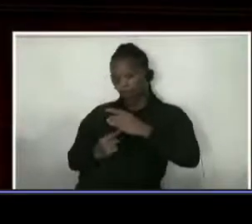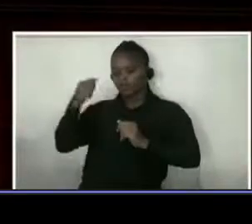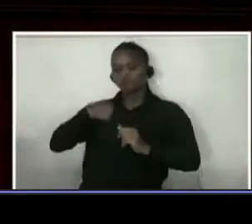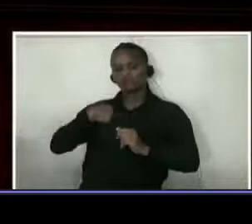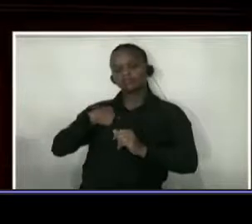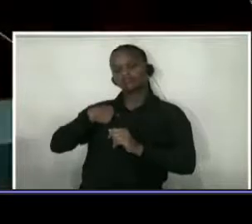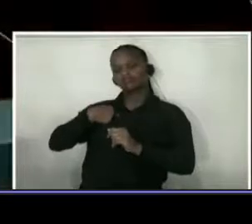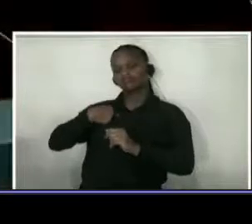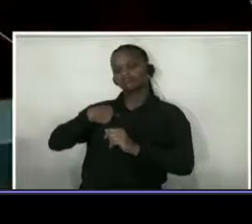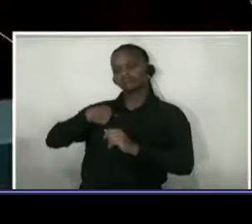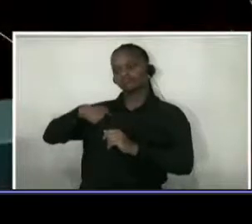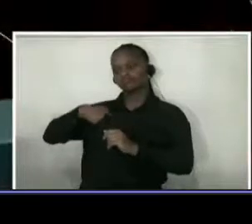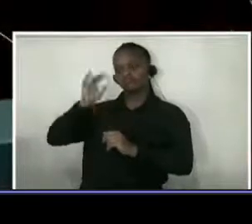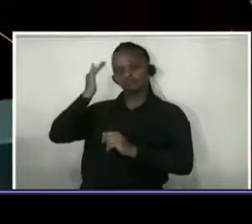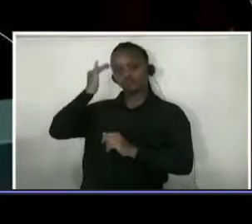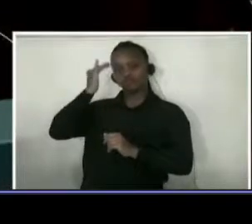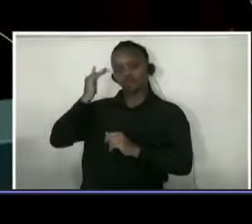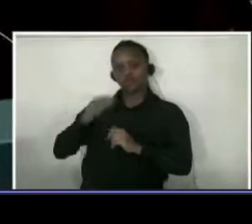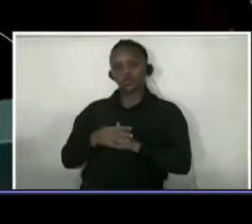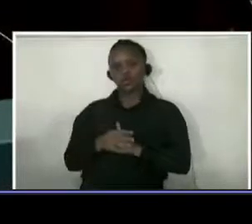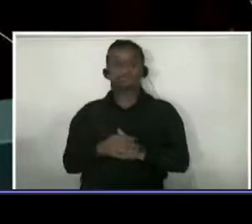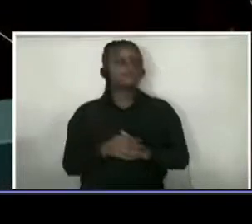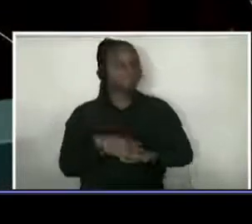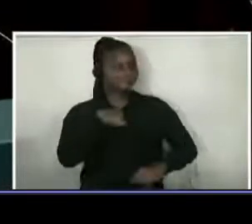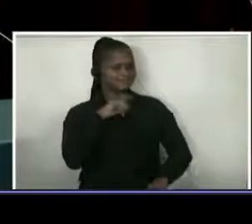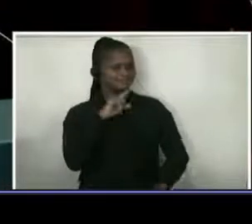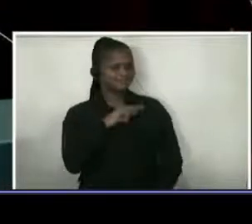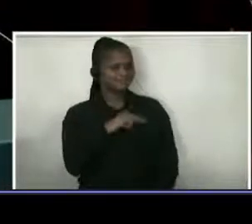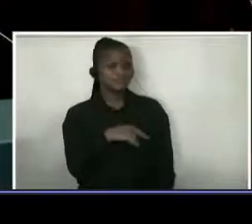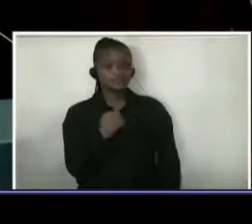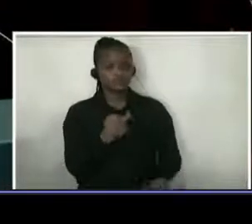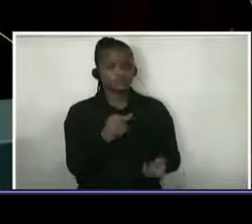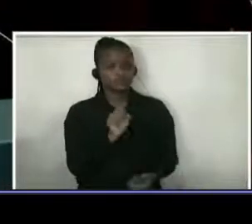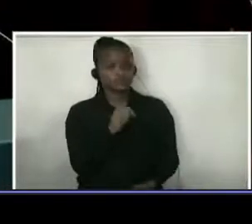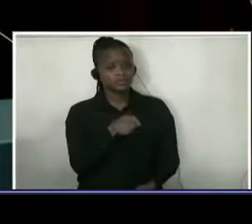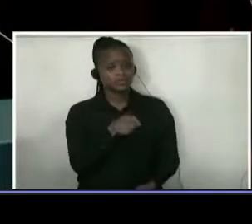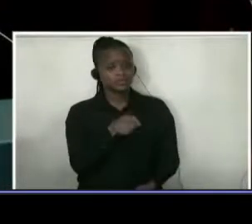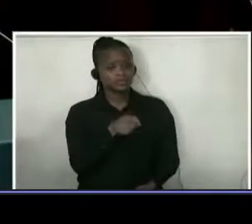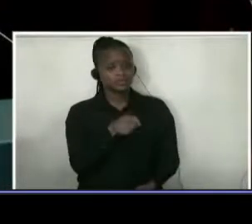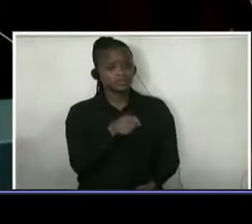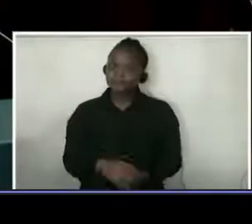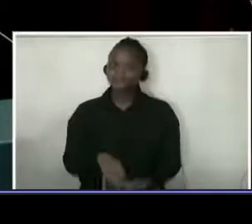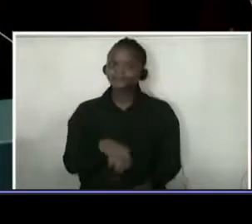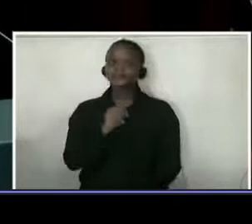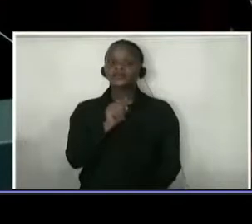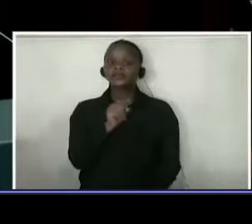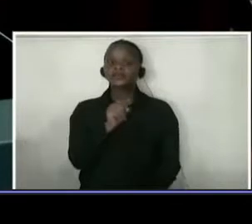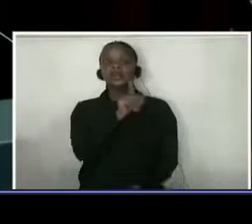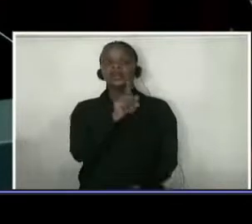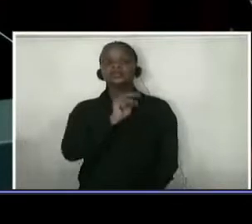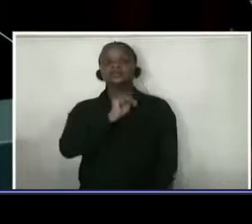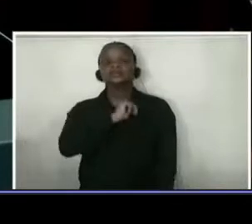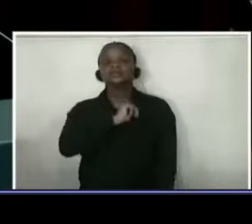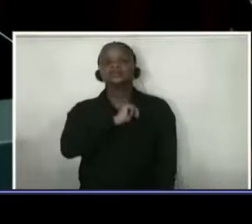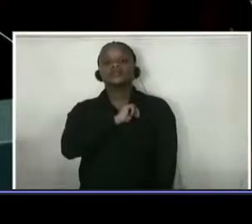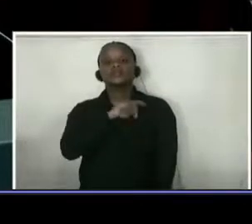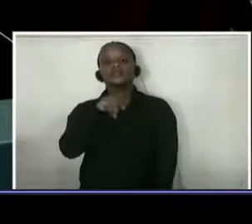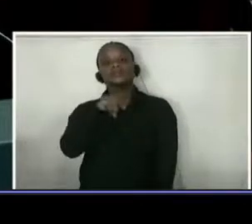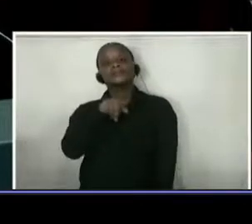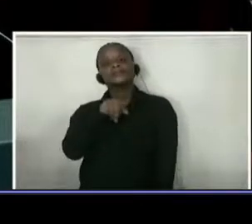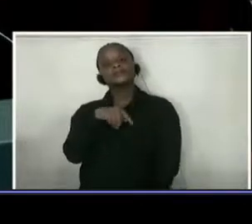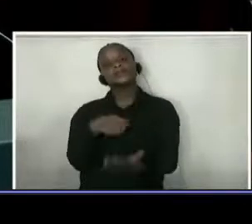Okay. I had to cry to you, Honorable Speaker. The center and the cornerstone of the KZN economic growth has its